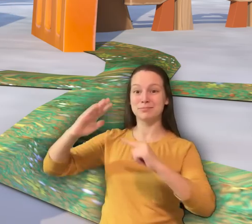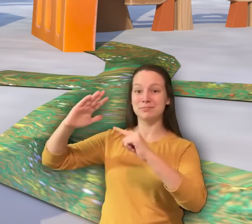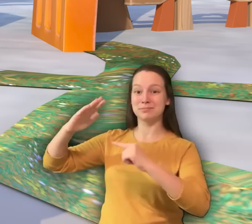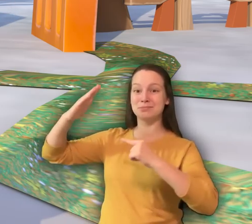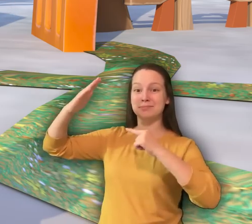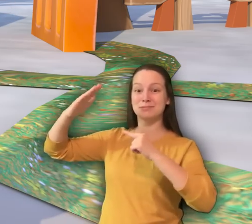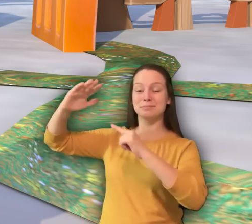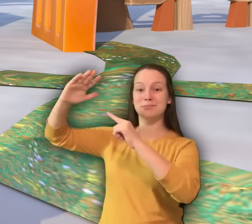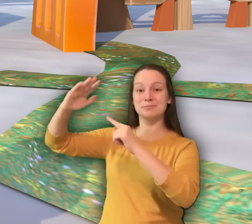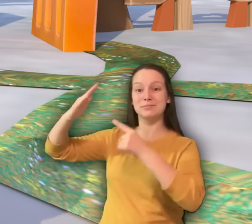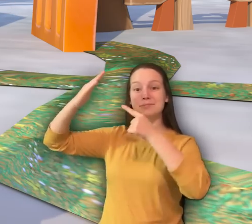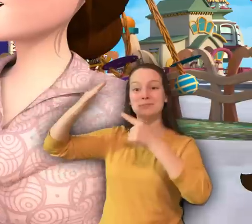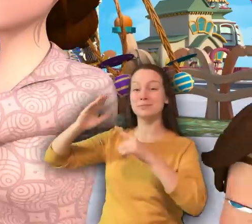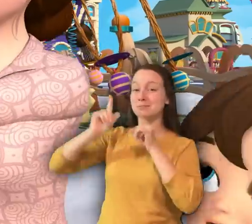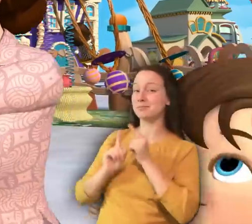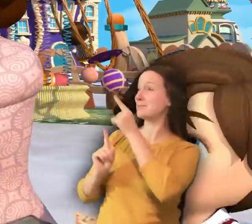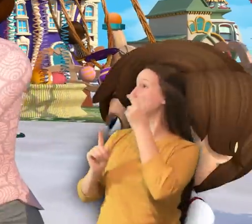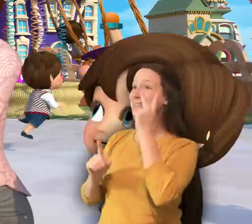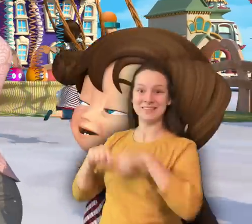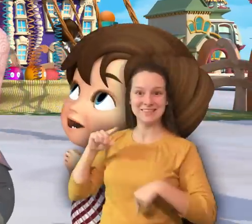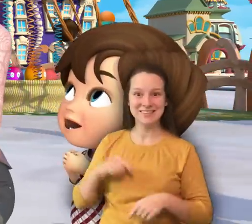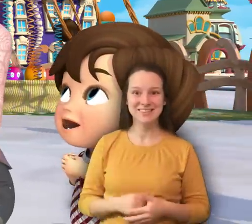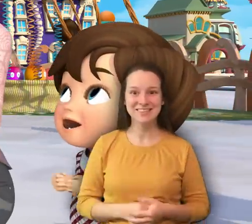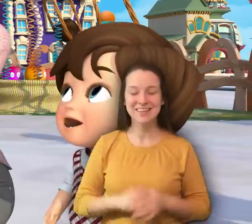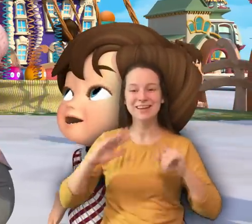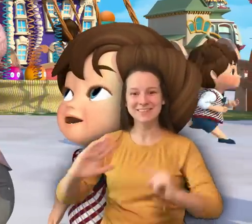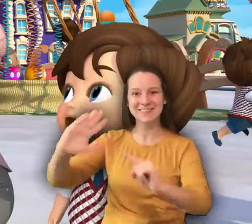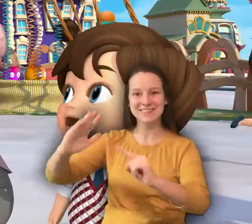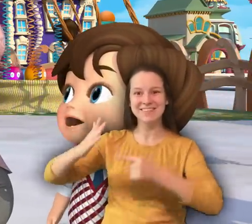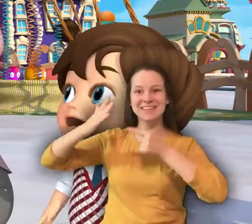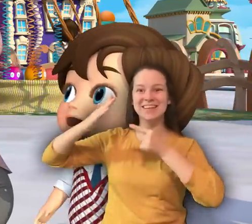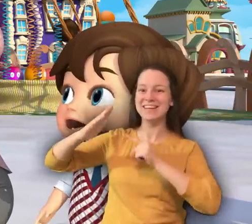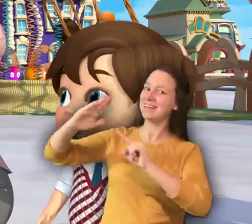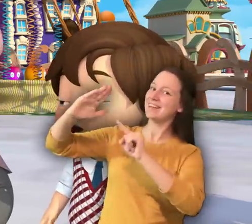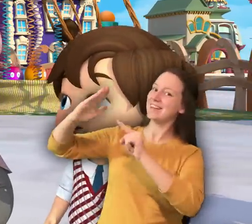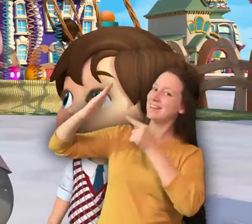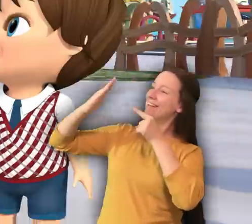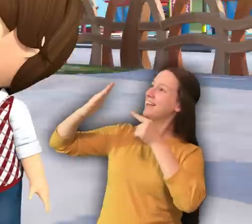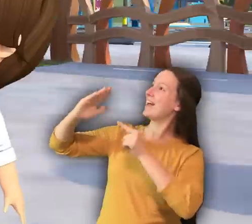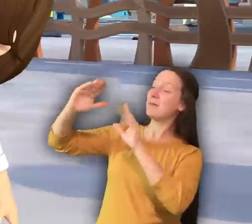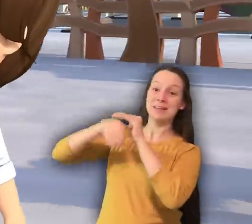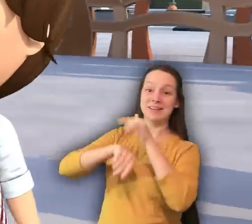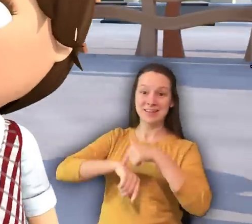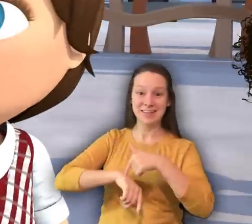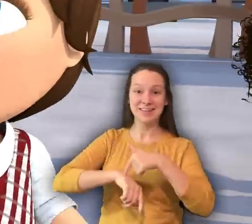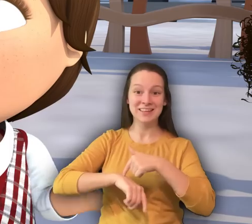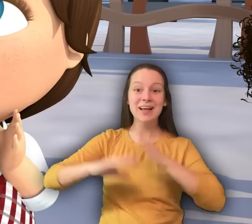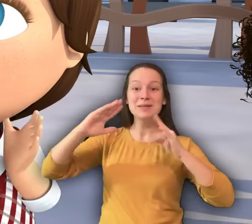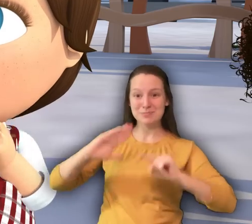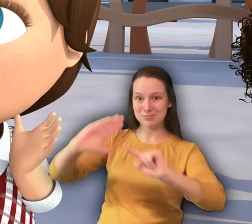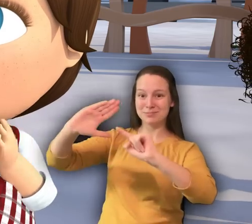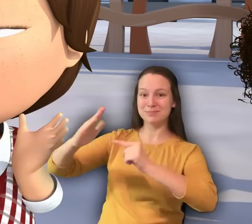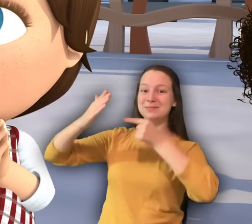here we go with the kite going out of sight here we go with the guide to fly